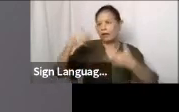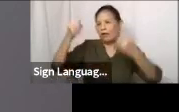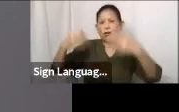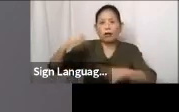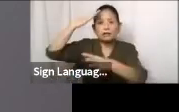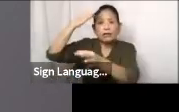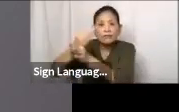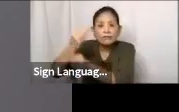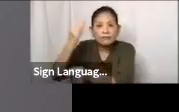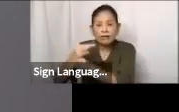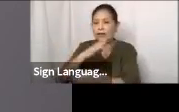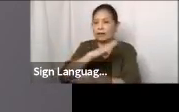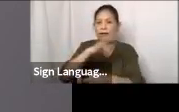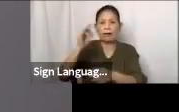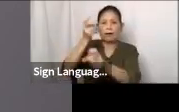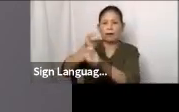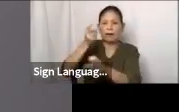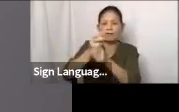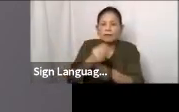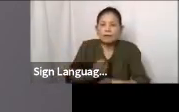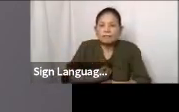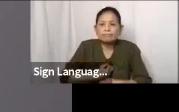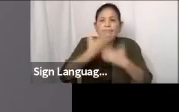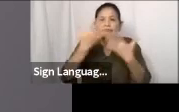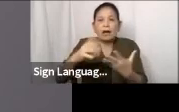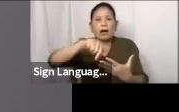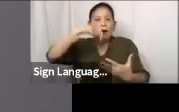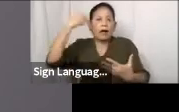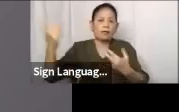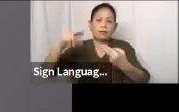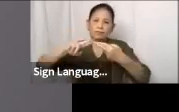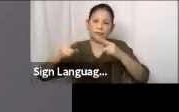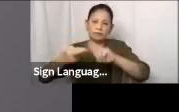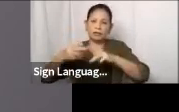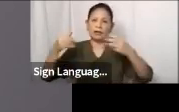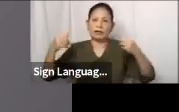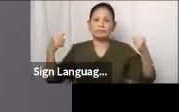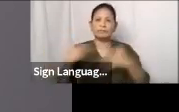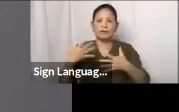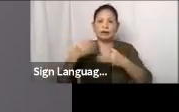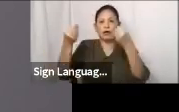in disclosing their other relations, and fear of loss of clients.